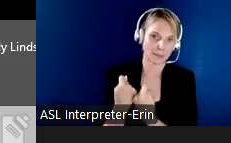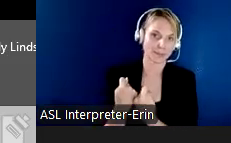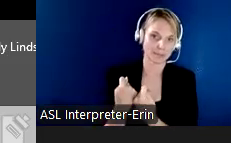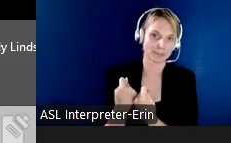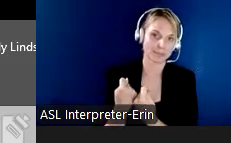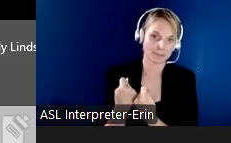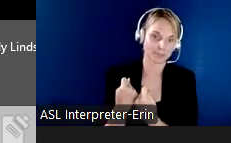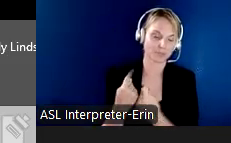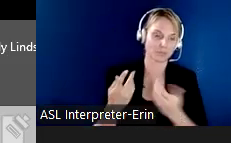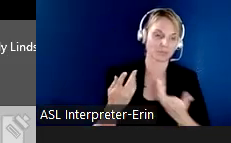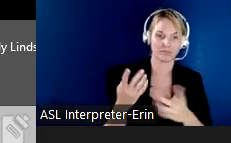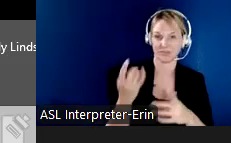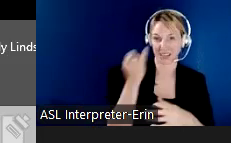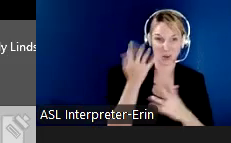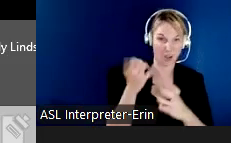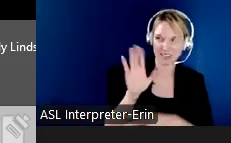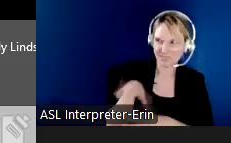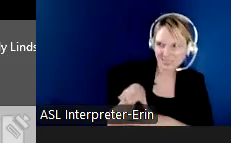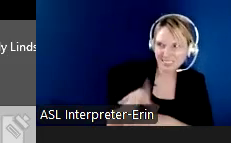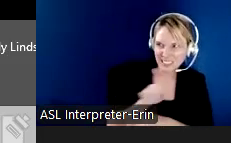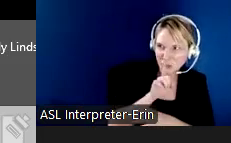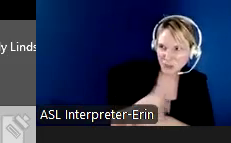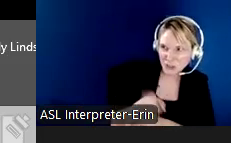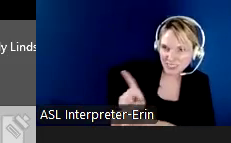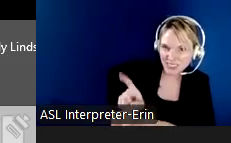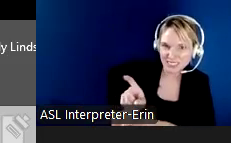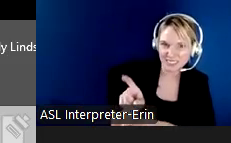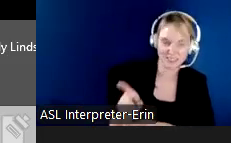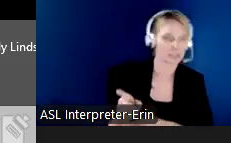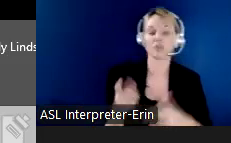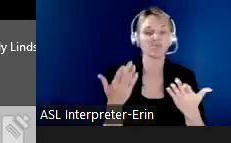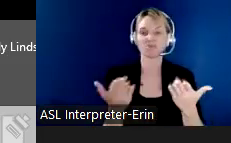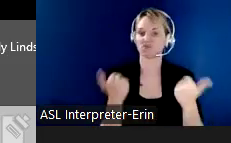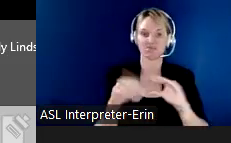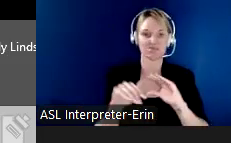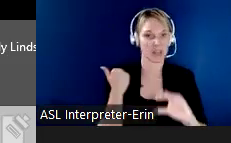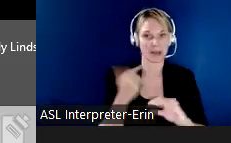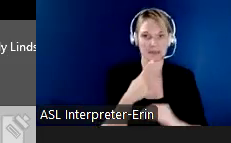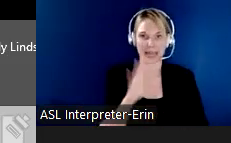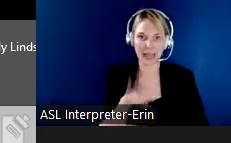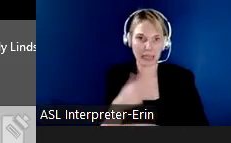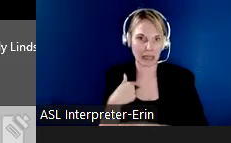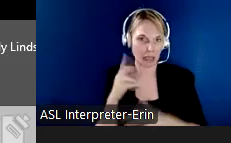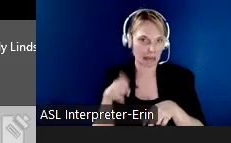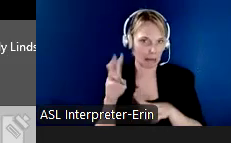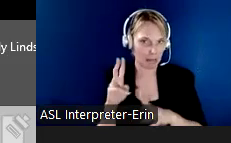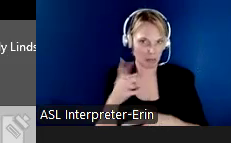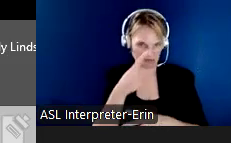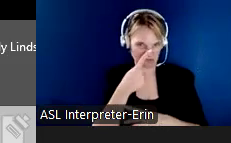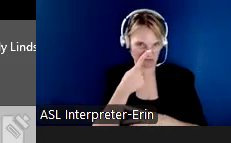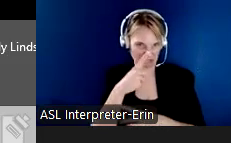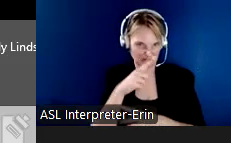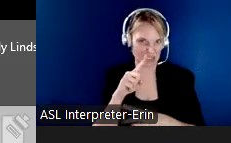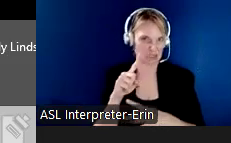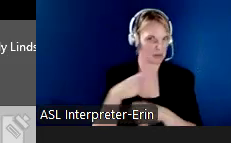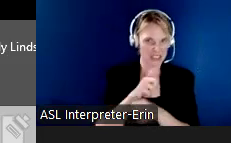you want to just confirm 100%, you're always welcome to send us just a quick email to be like, hey, I uploaded a file. Can you make sure it went through? You